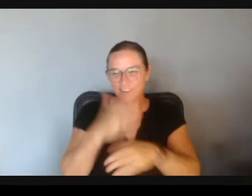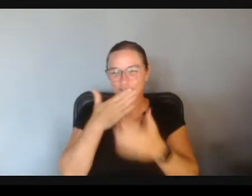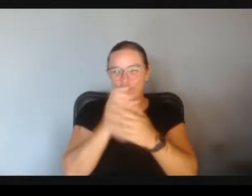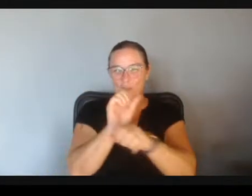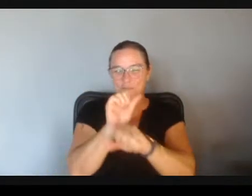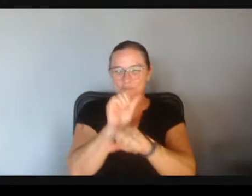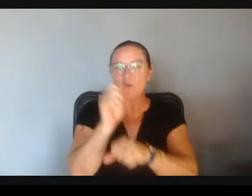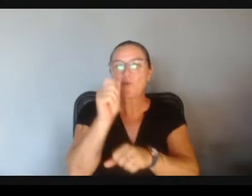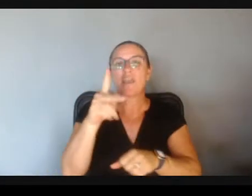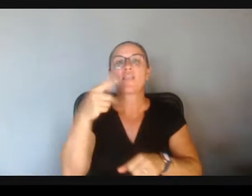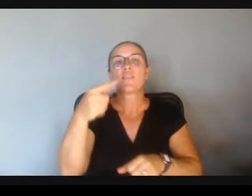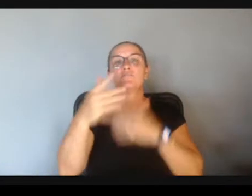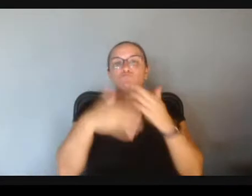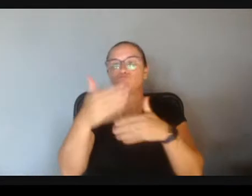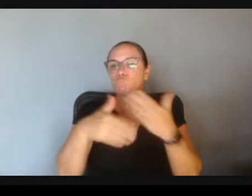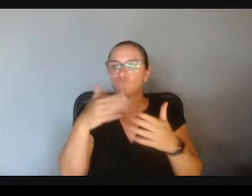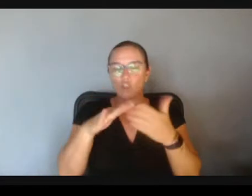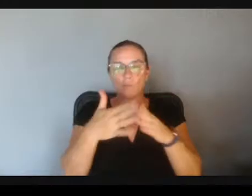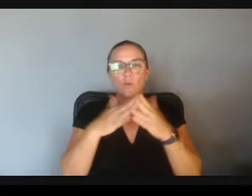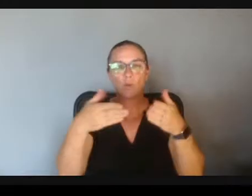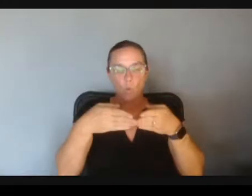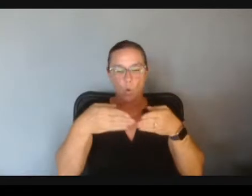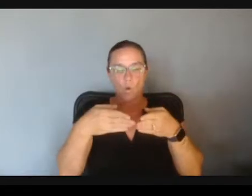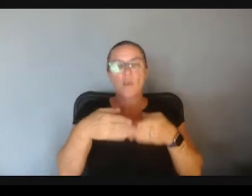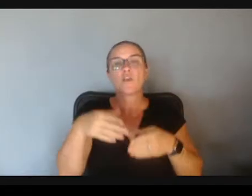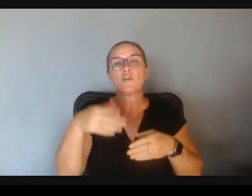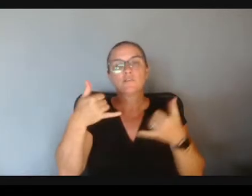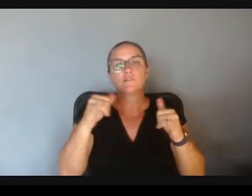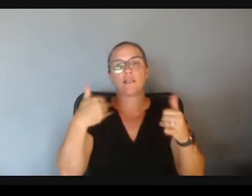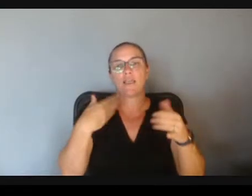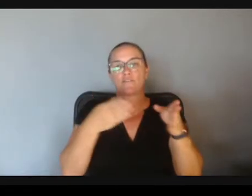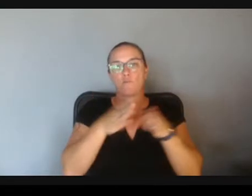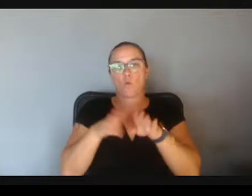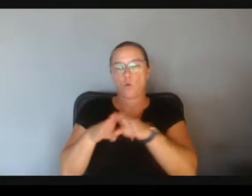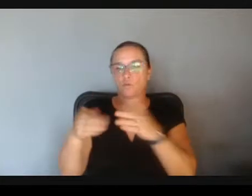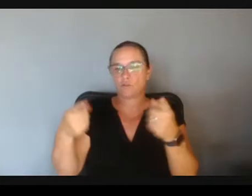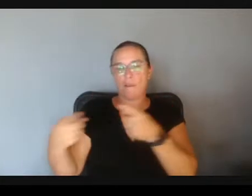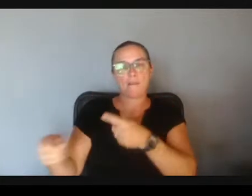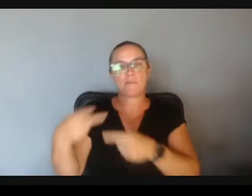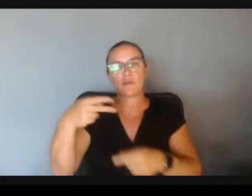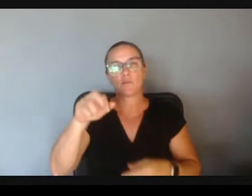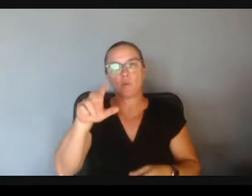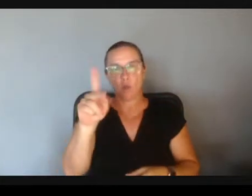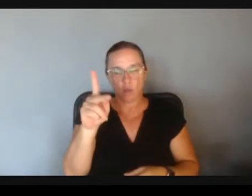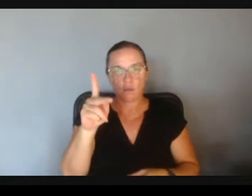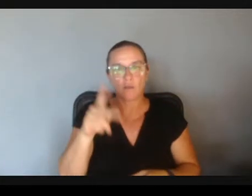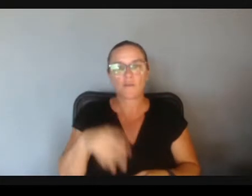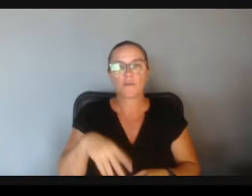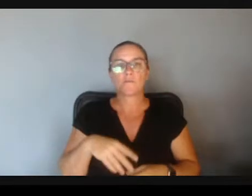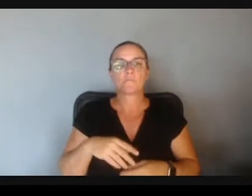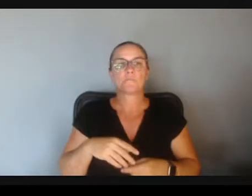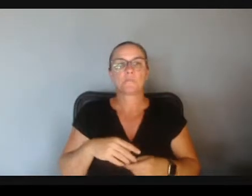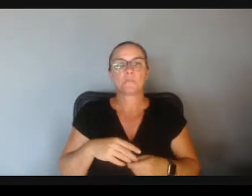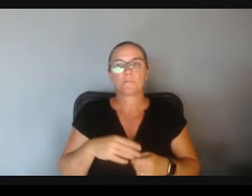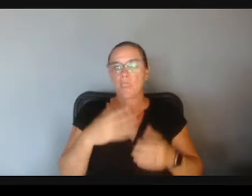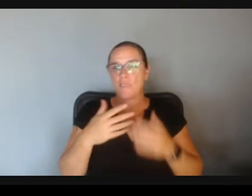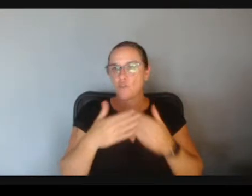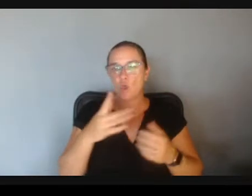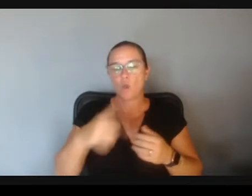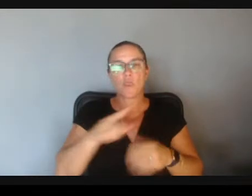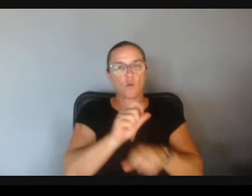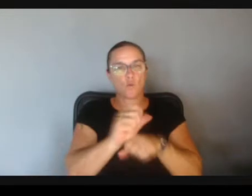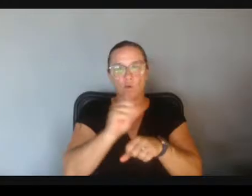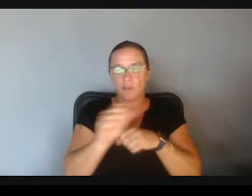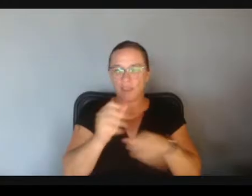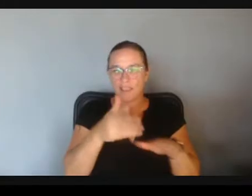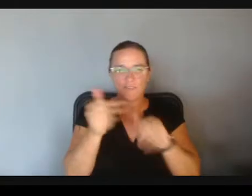right, let's move through our community corner tonight. There's still some closures going on up at the park, even though they are working as fast